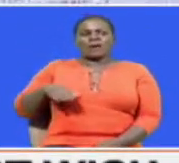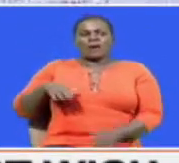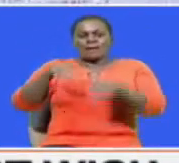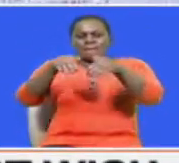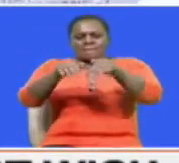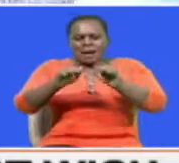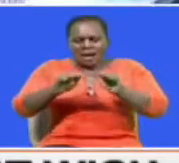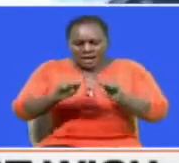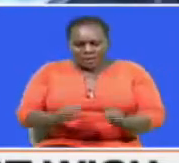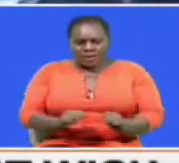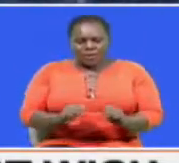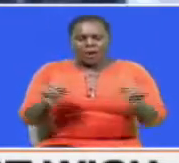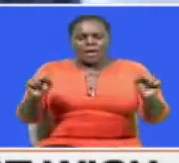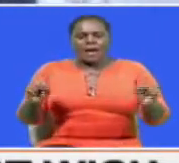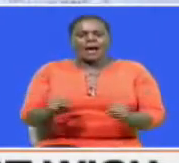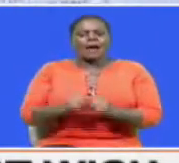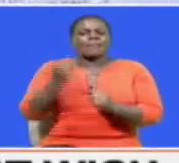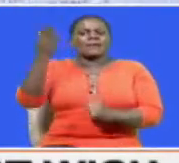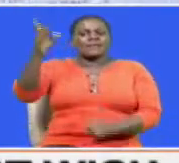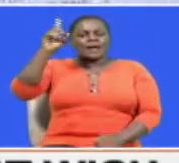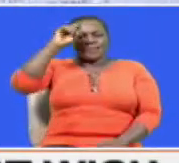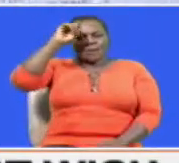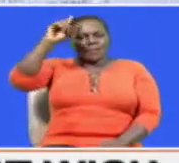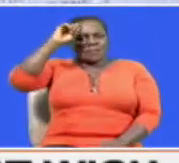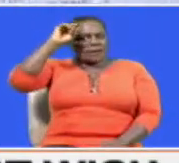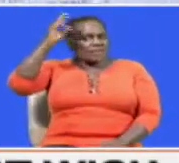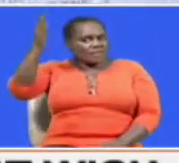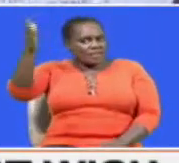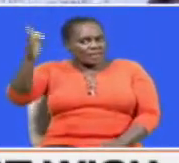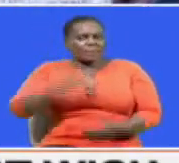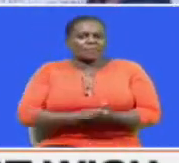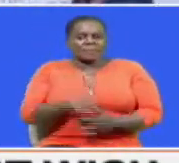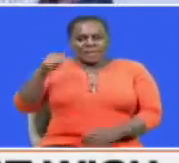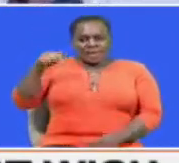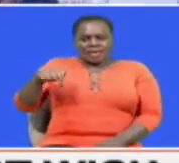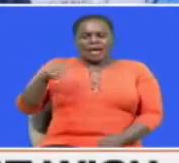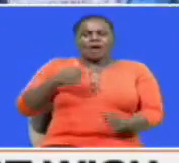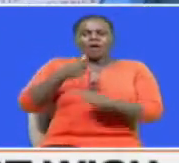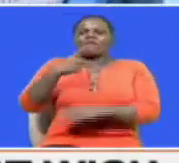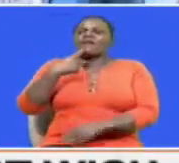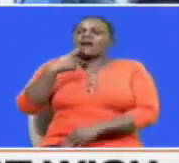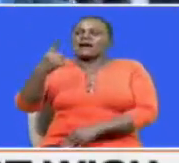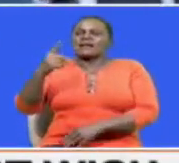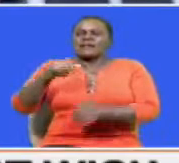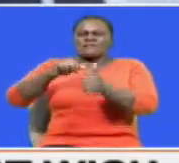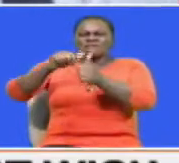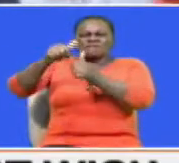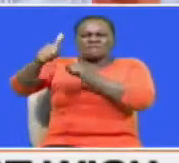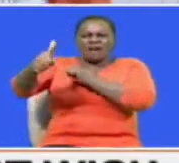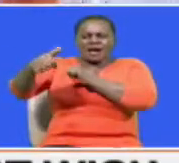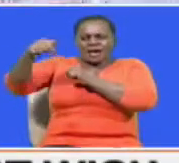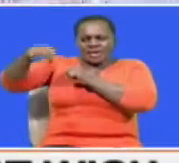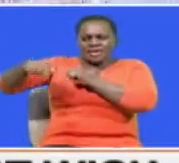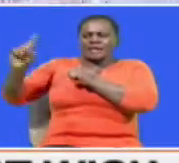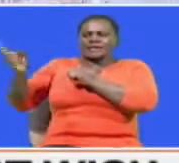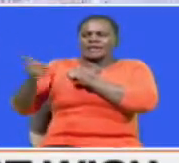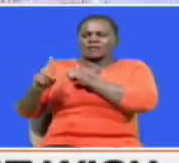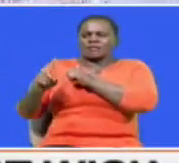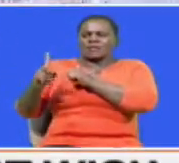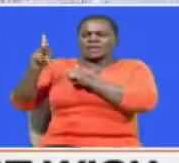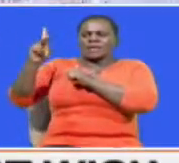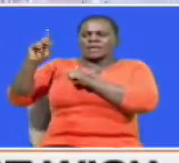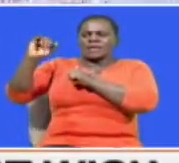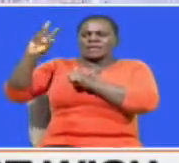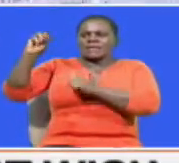burial of the late Mukami Kimathi progressed in Nyandarua, here more than 100 kilometers away, along the